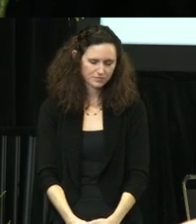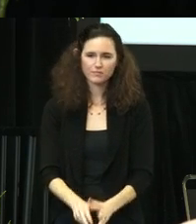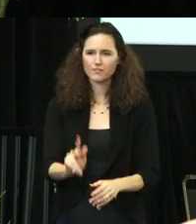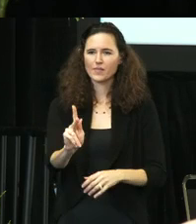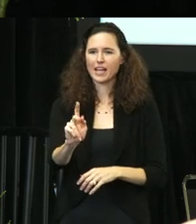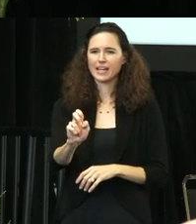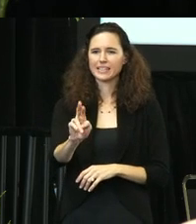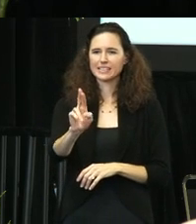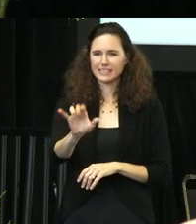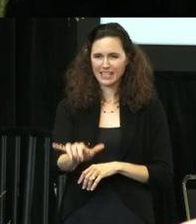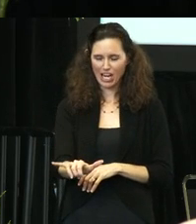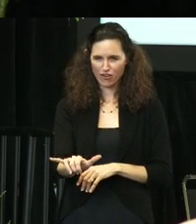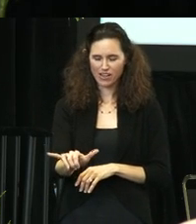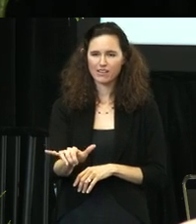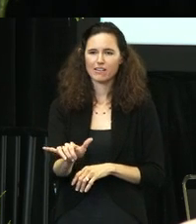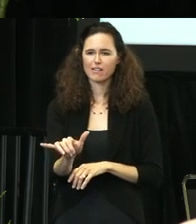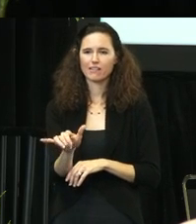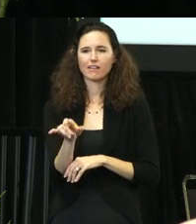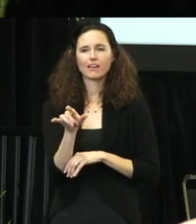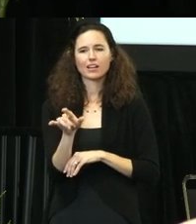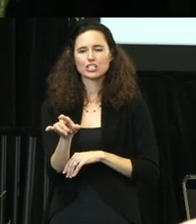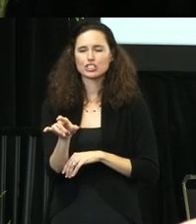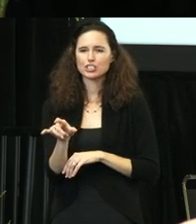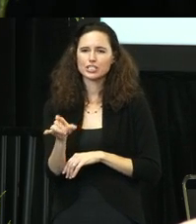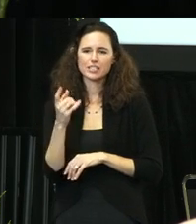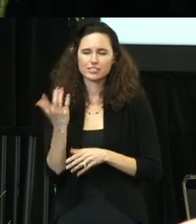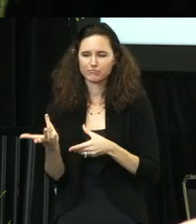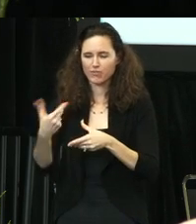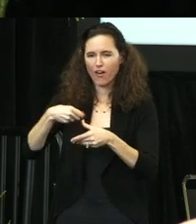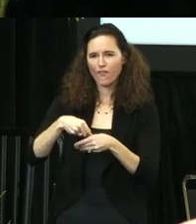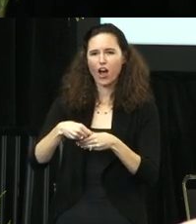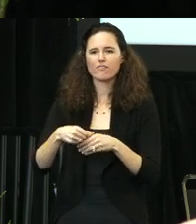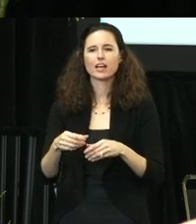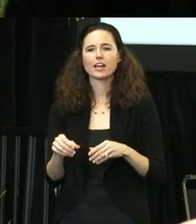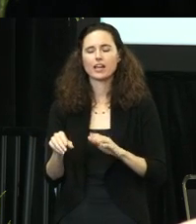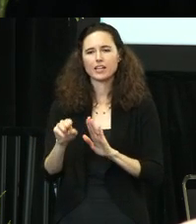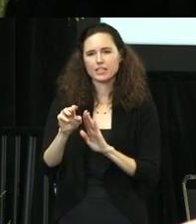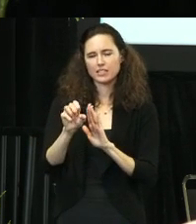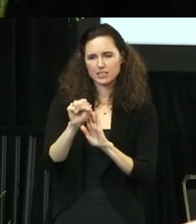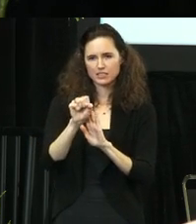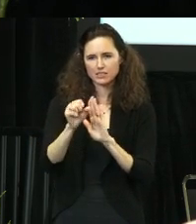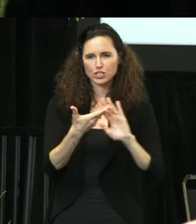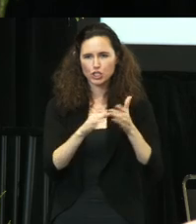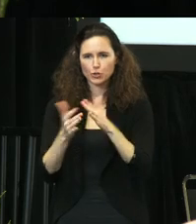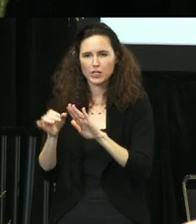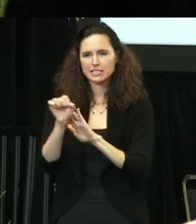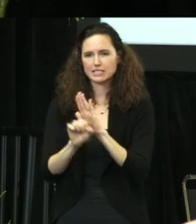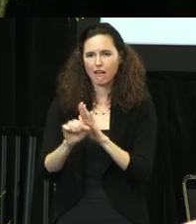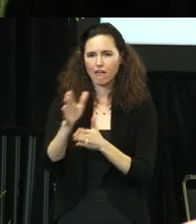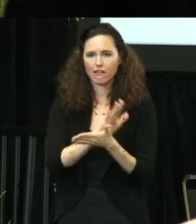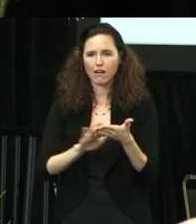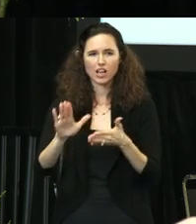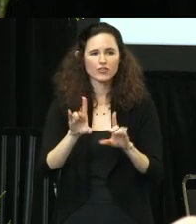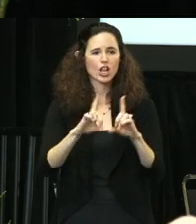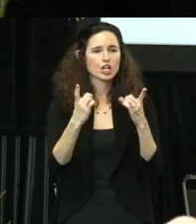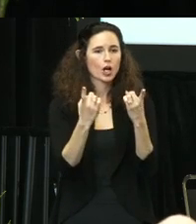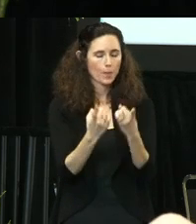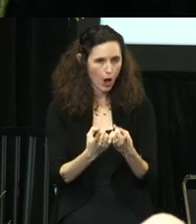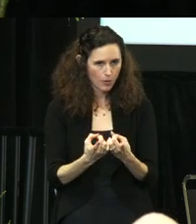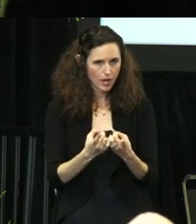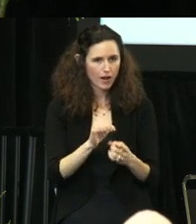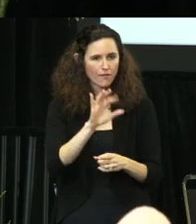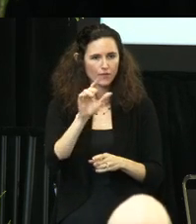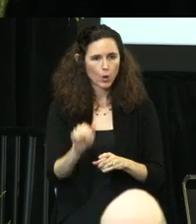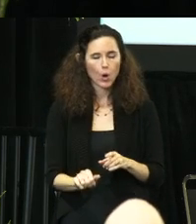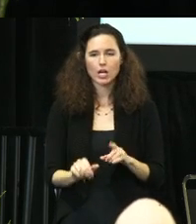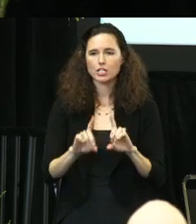Carrie has advocated for the mission of community colleges and state colleges at both the Florida Department of Education as well as nationally at Achieving the